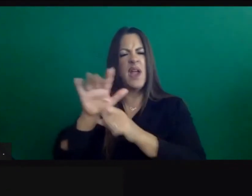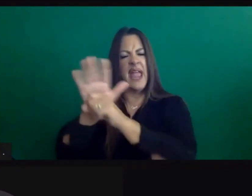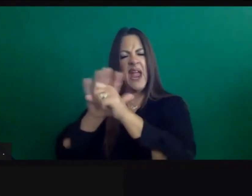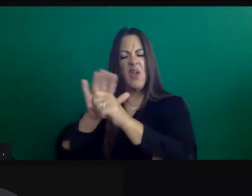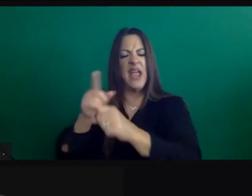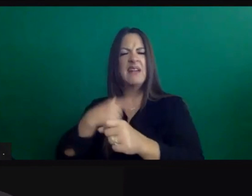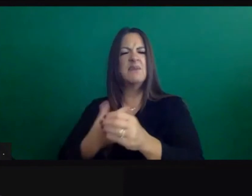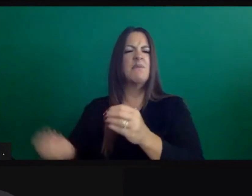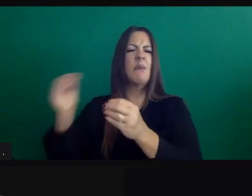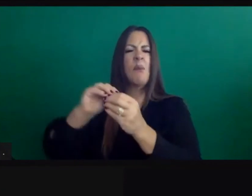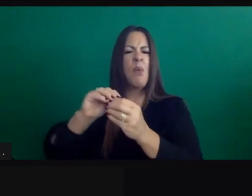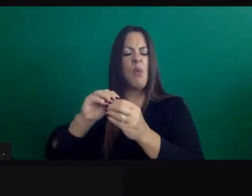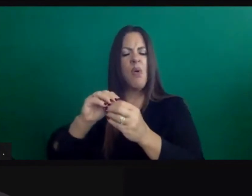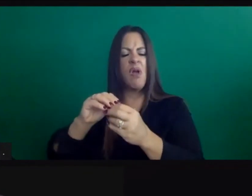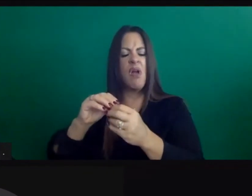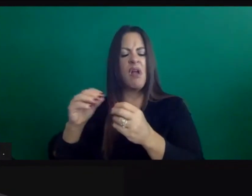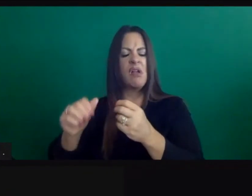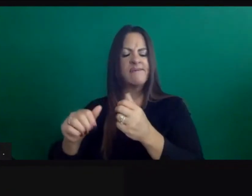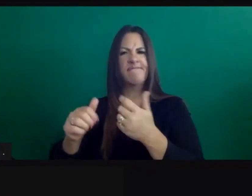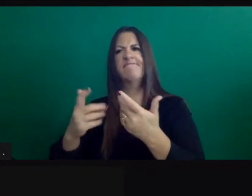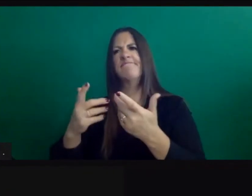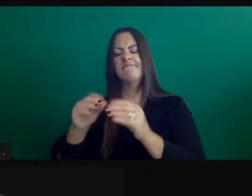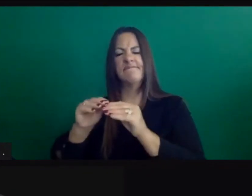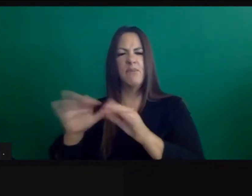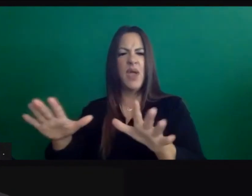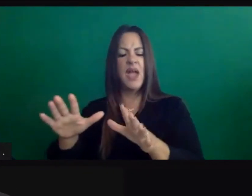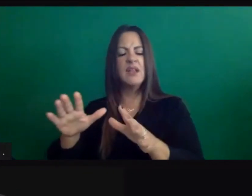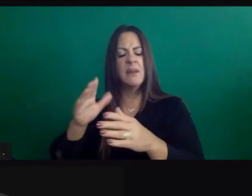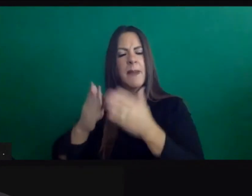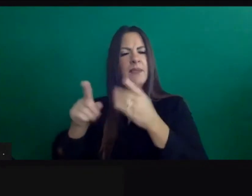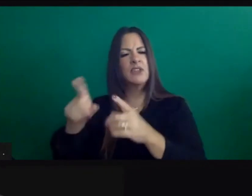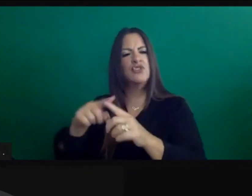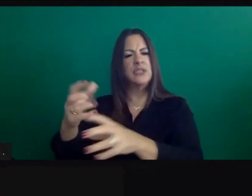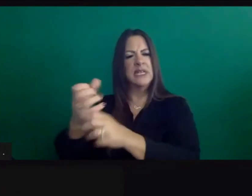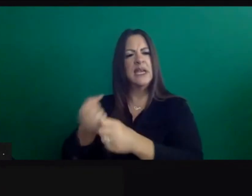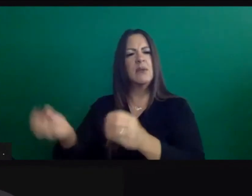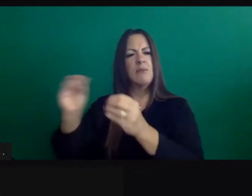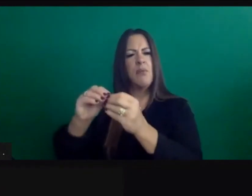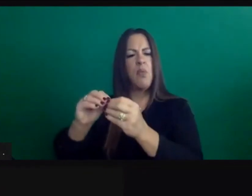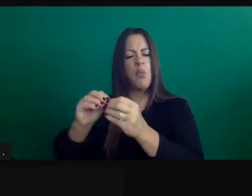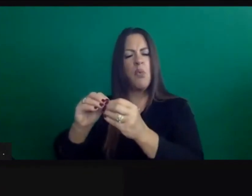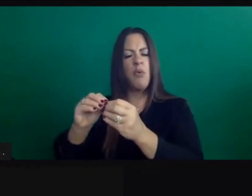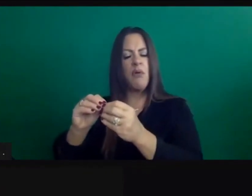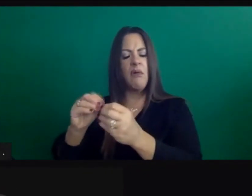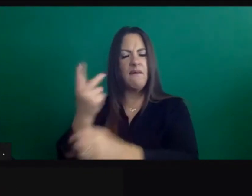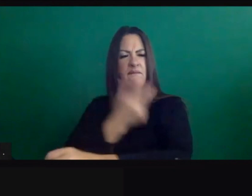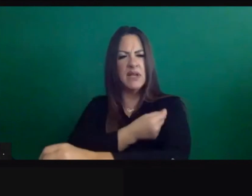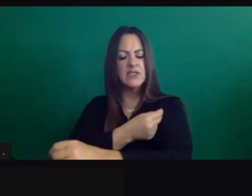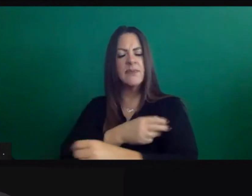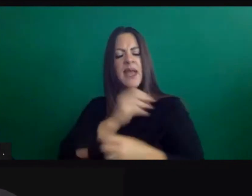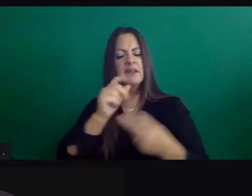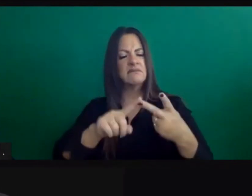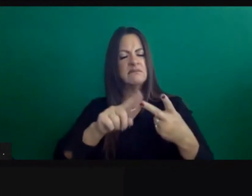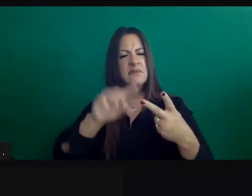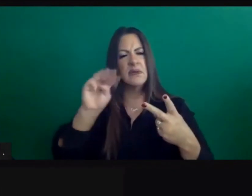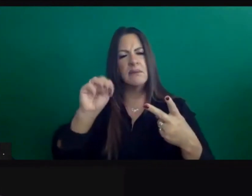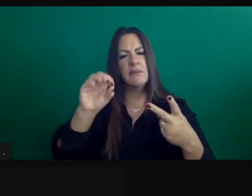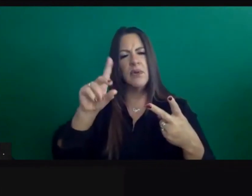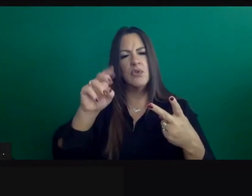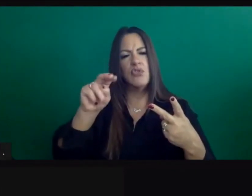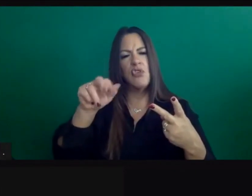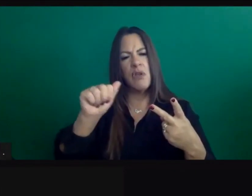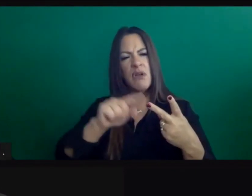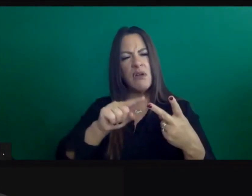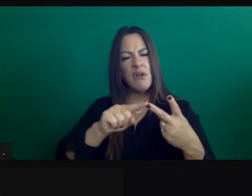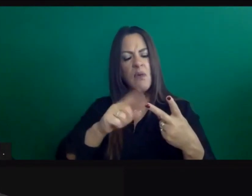and vaccinate more of their residents? And on the Moderna lot issue, can you explain, like, if this